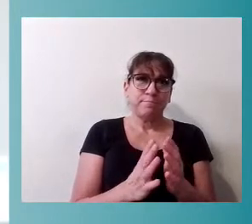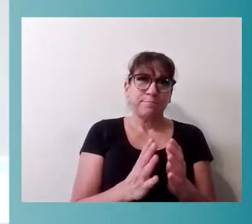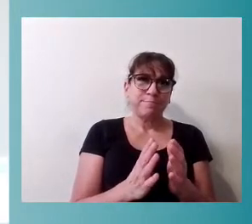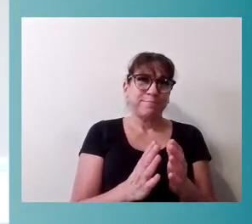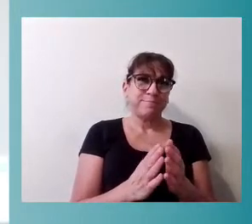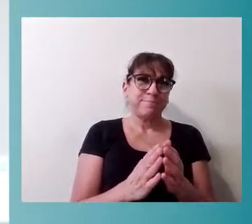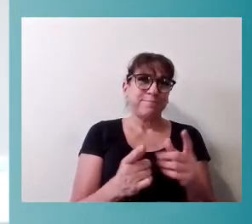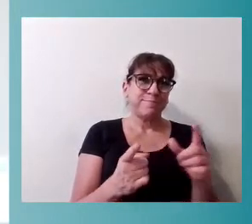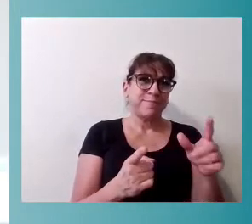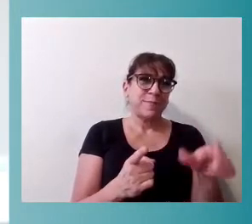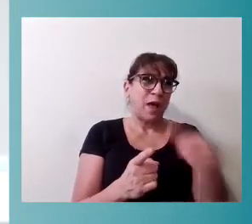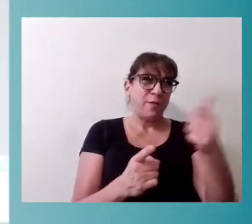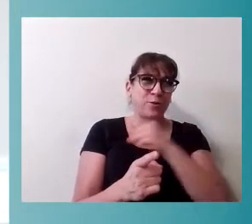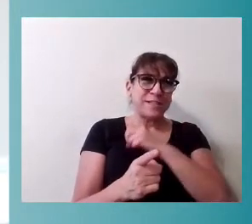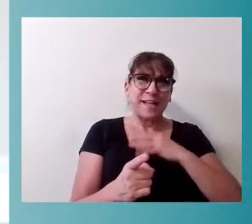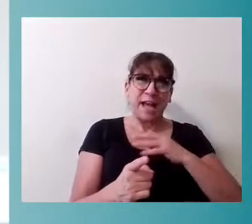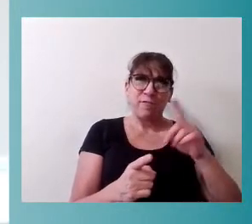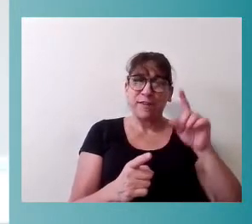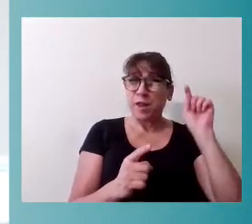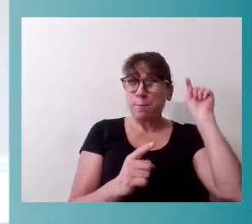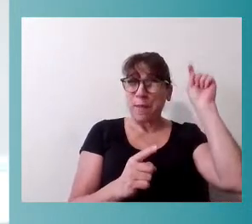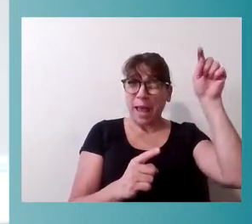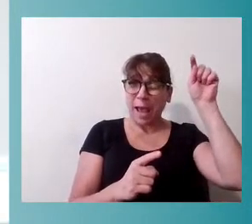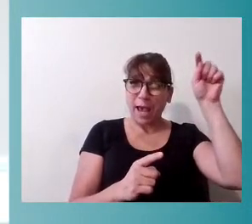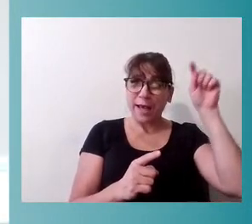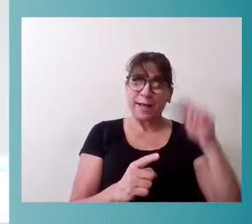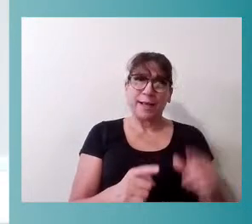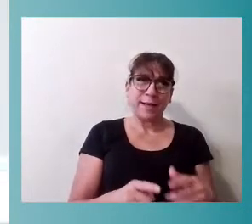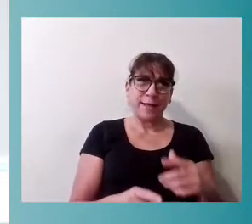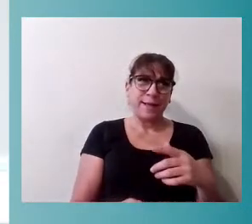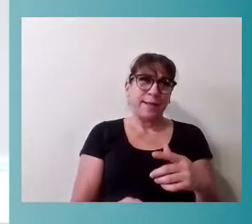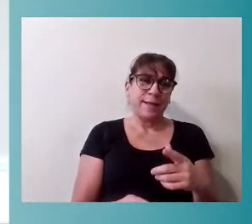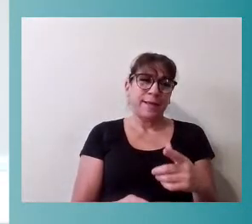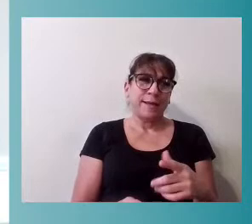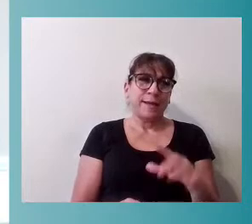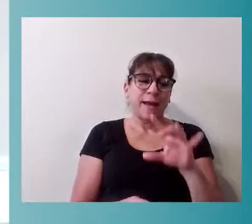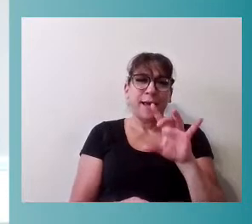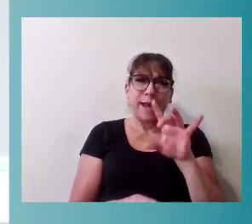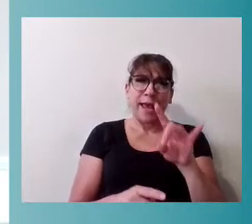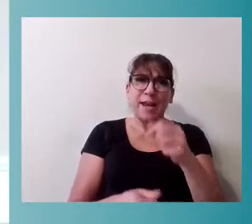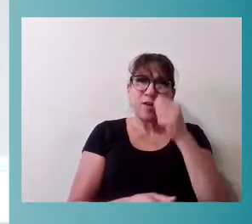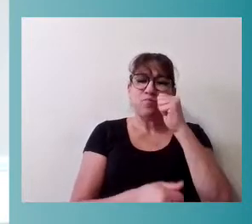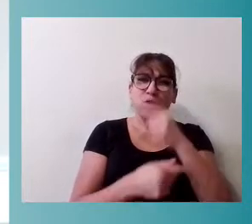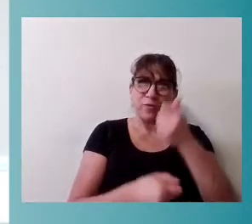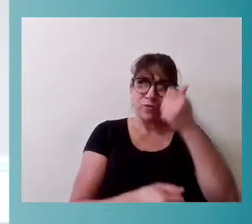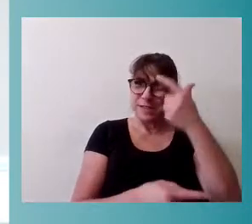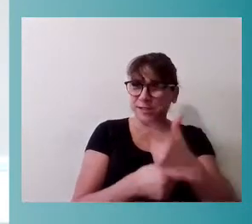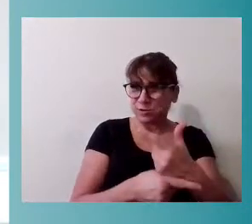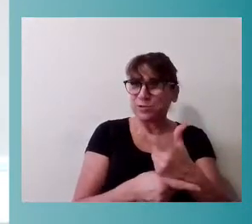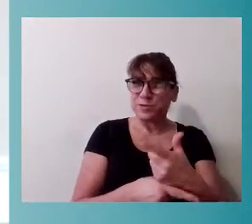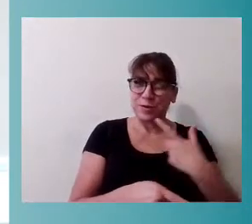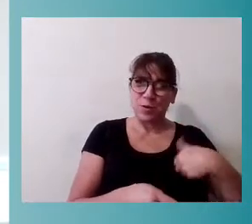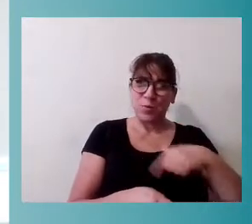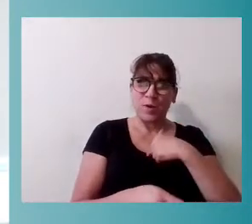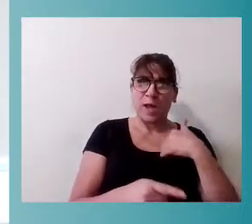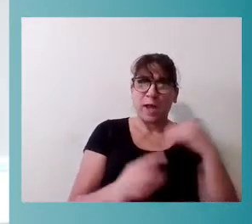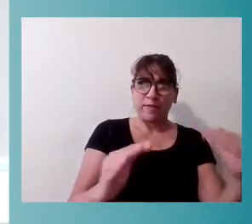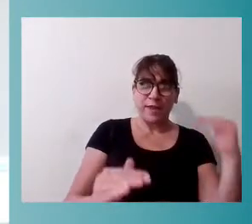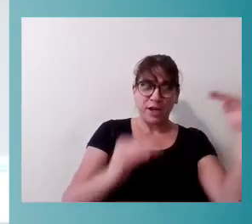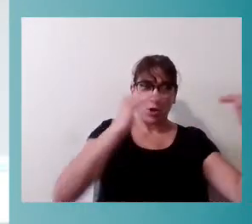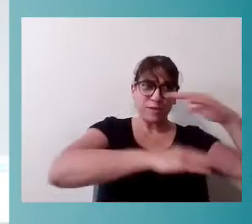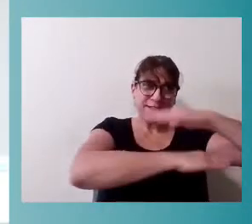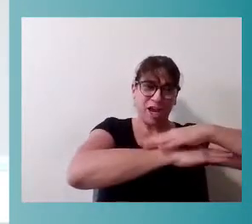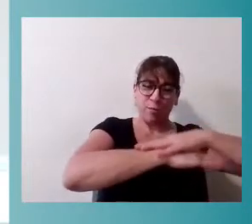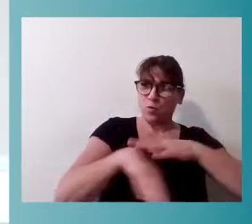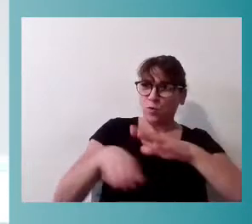There are other staff in the back. You know, in my house, I had 8 brothers and sisters, and we had the adults table and the